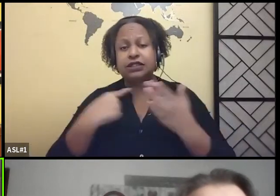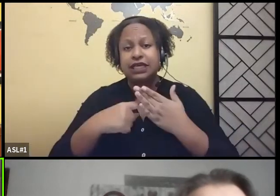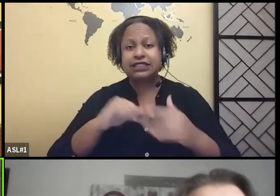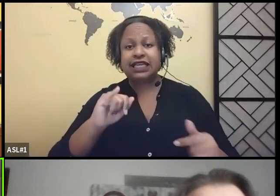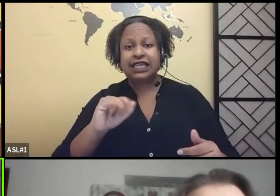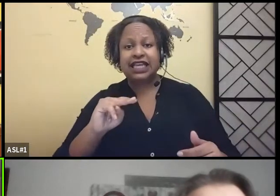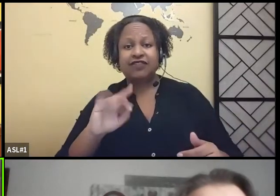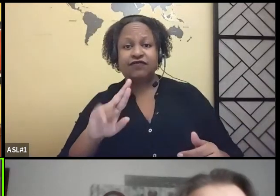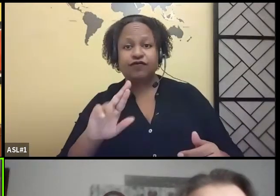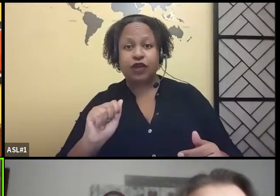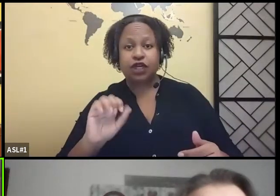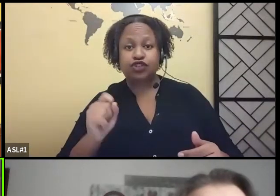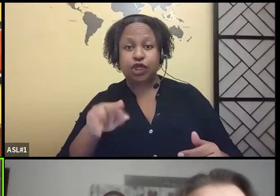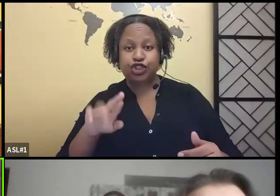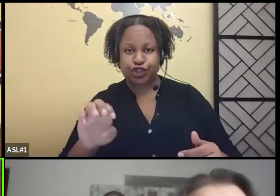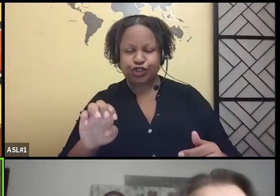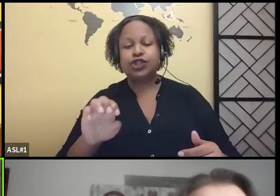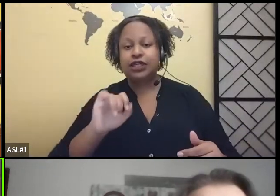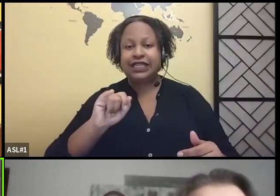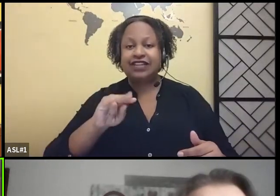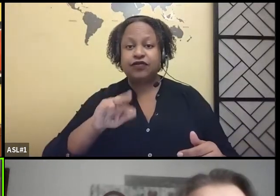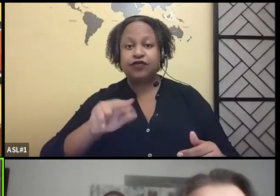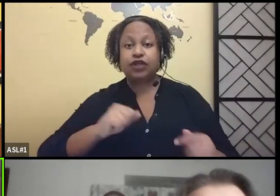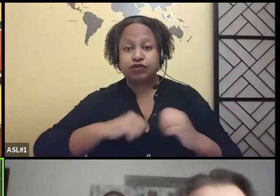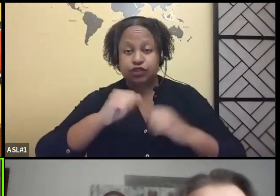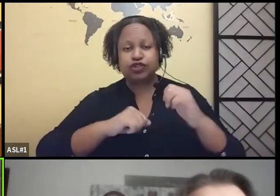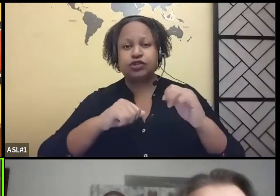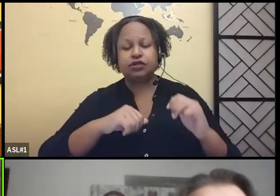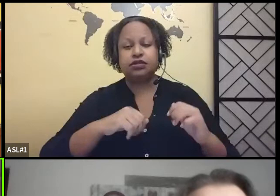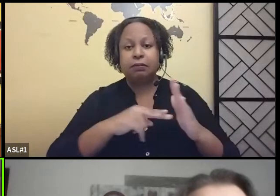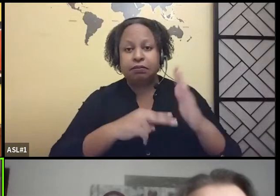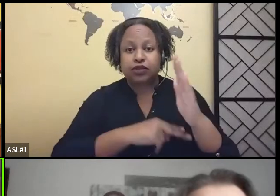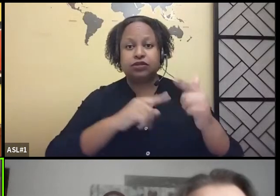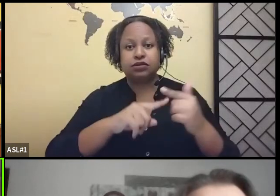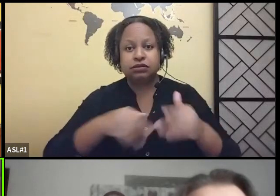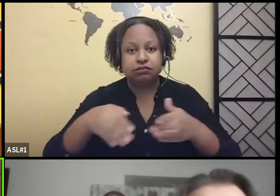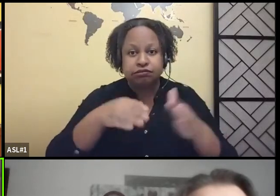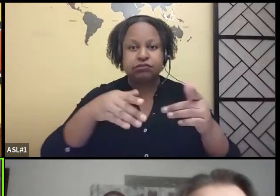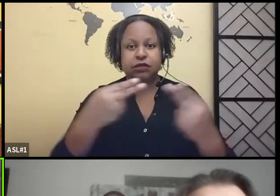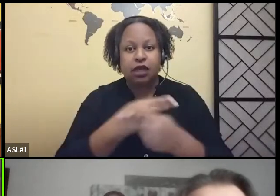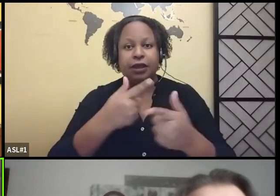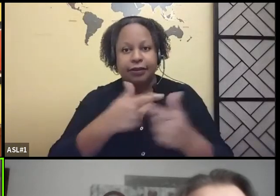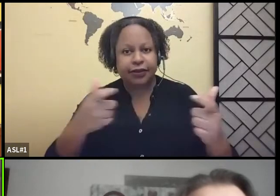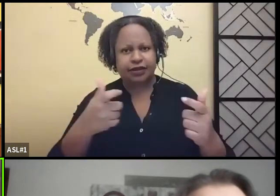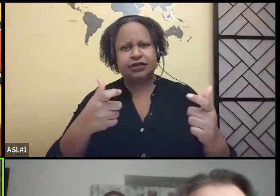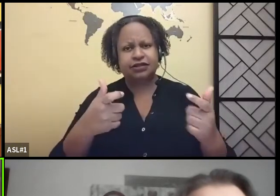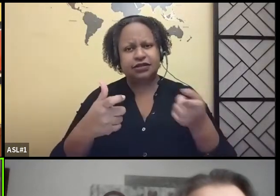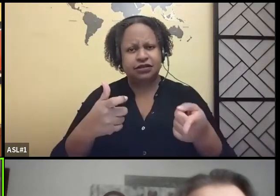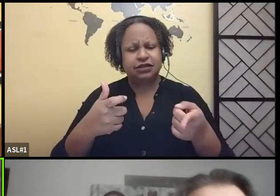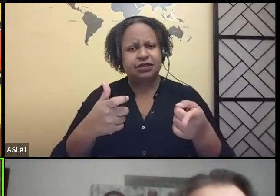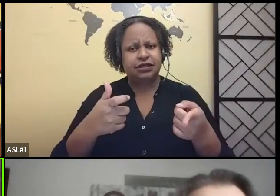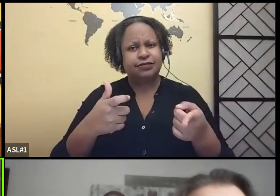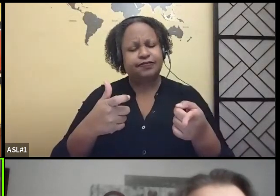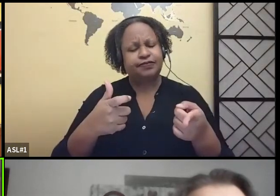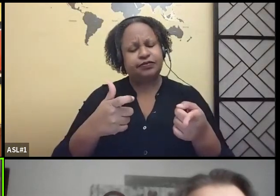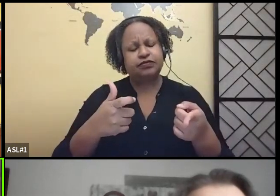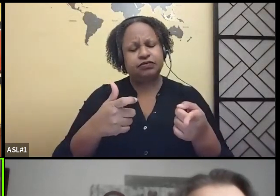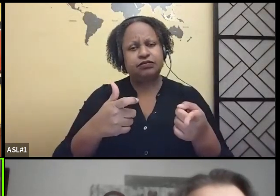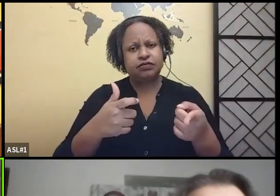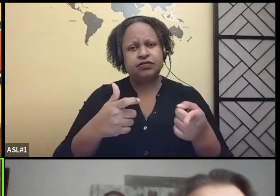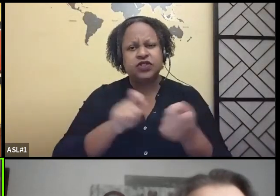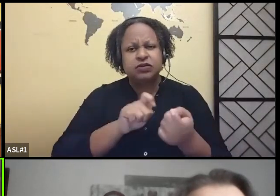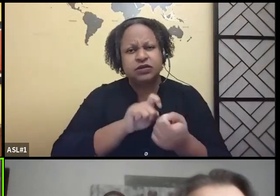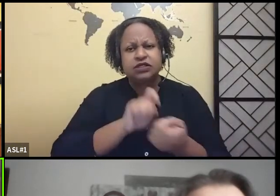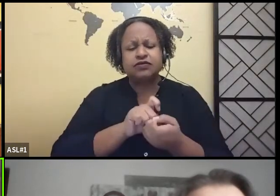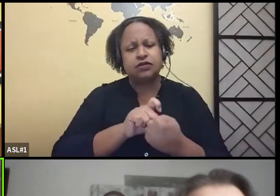itself, what is it about infrastructure that offers us a conceptual lens in terms of materially grounded points of